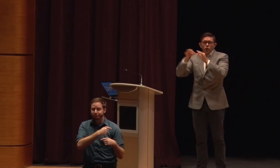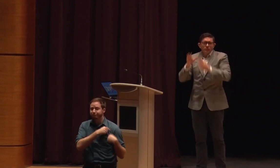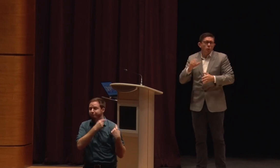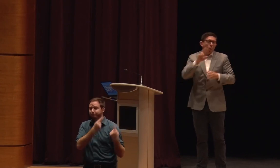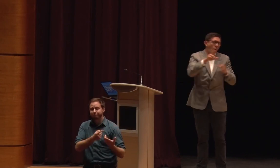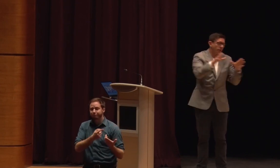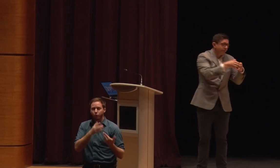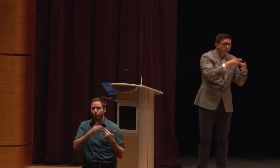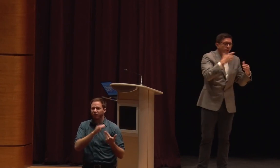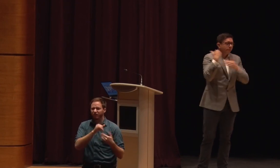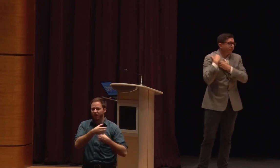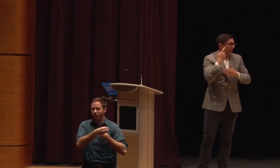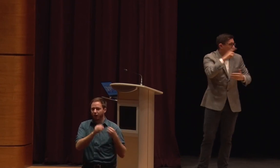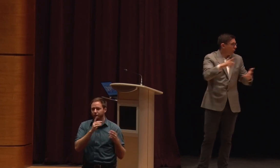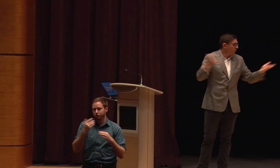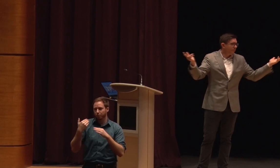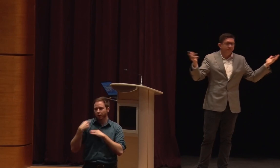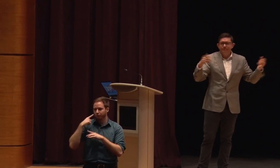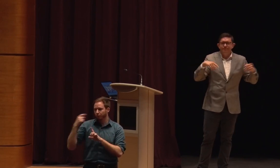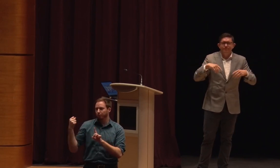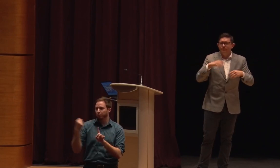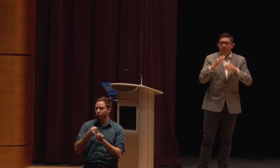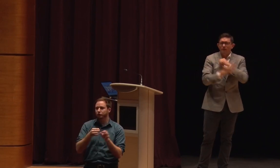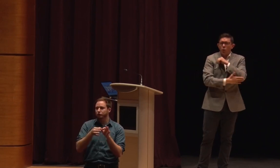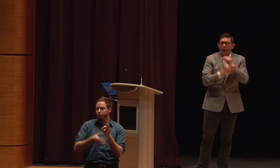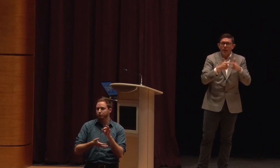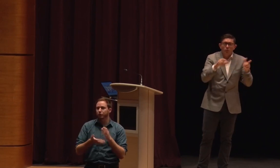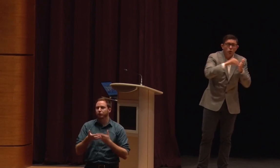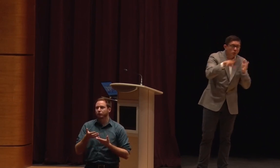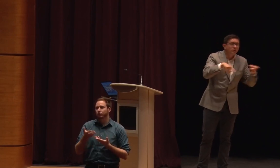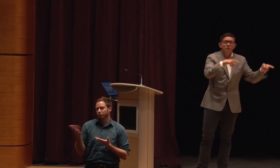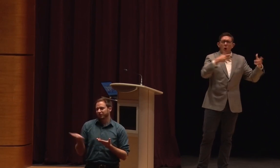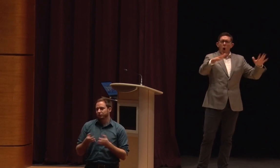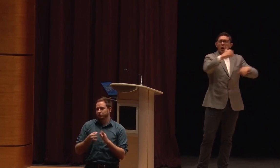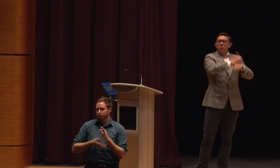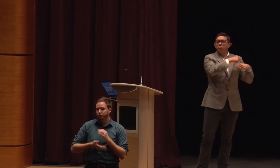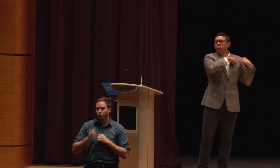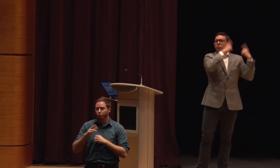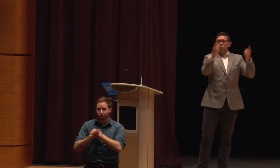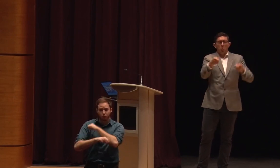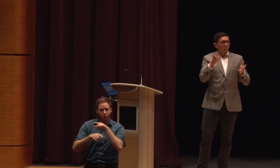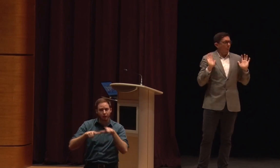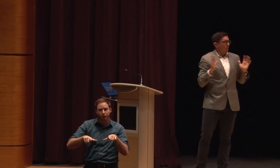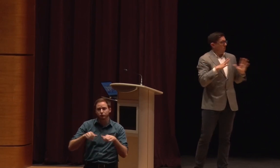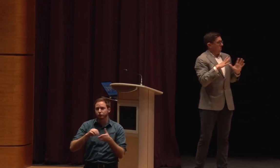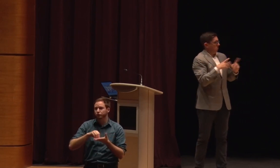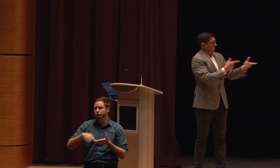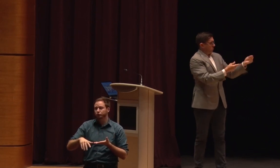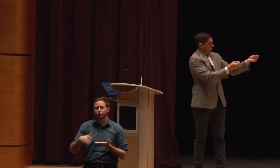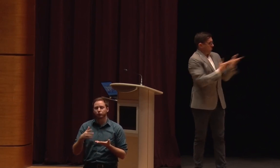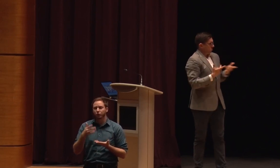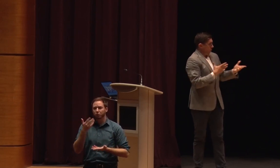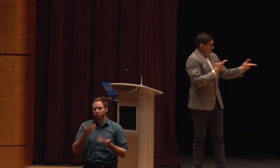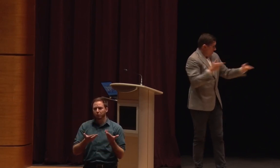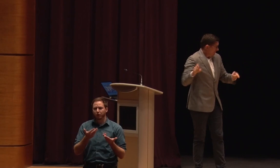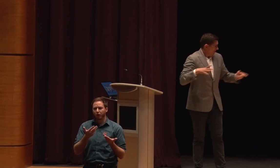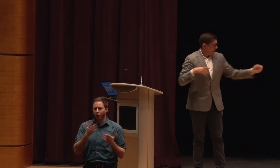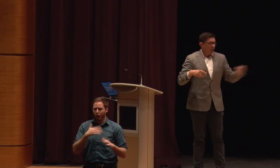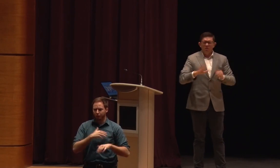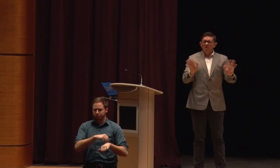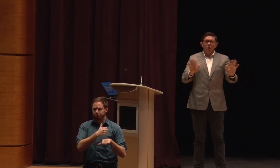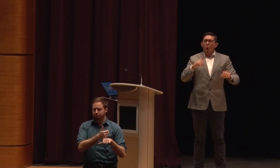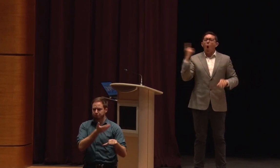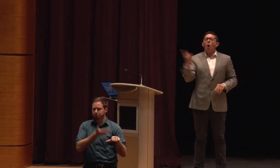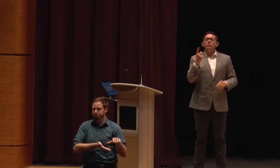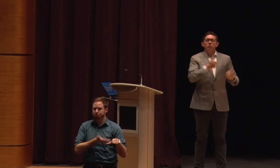is responsible for pulling in interpreters or, for instance, foreign language students. So you probably already have